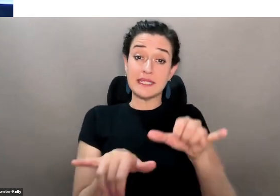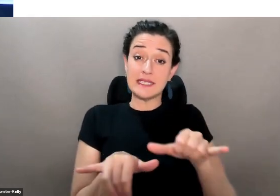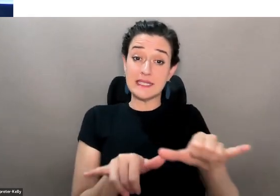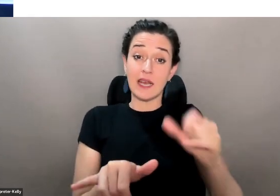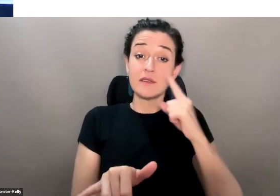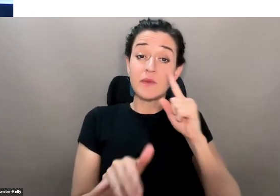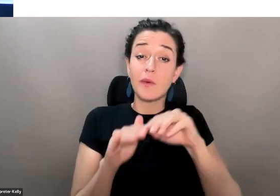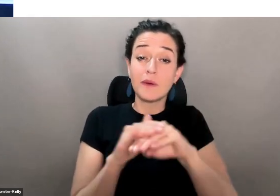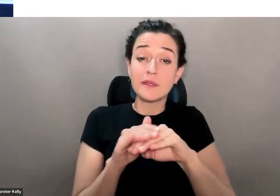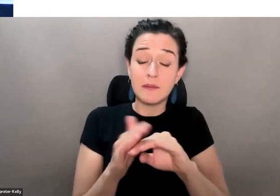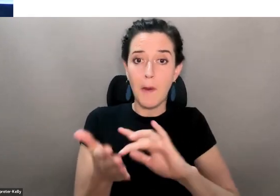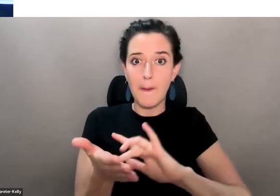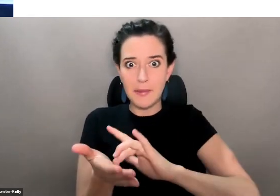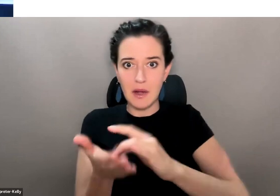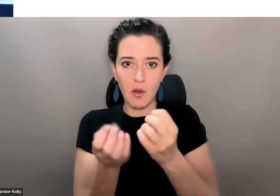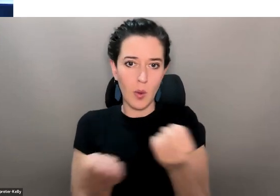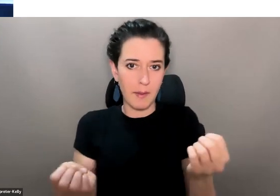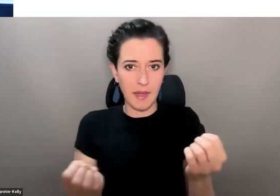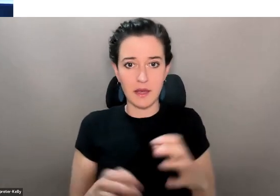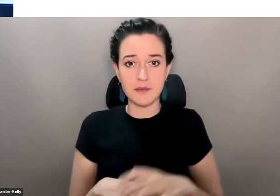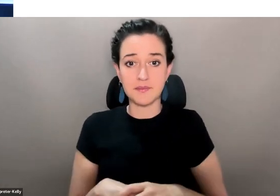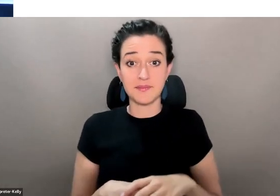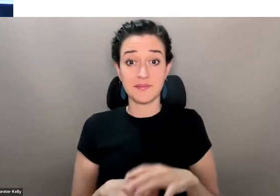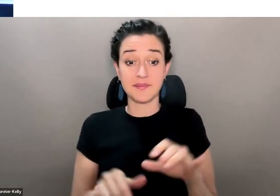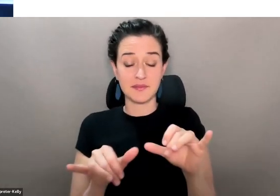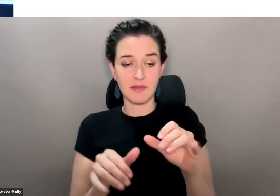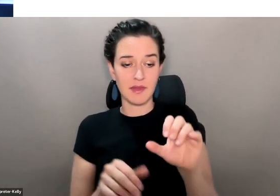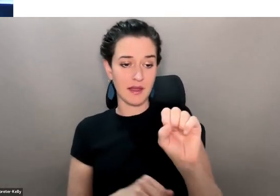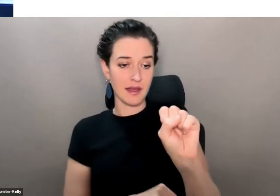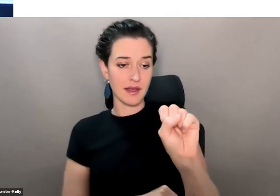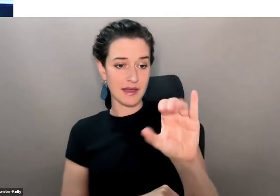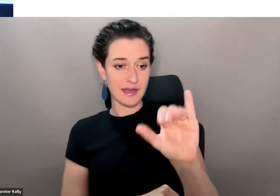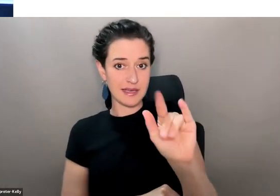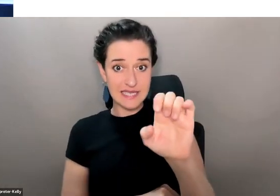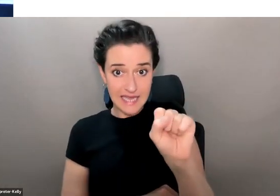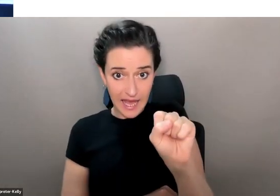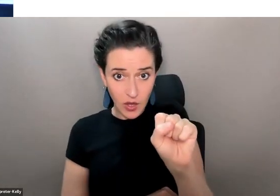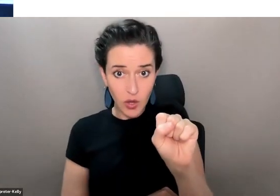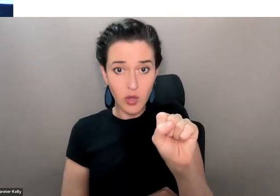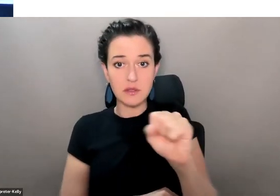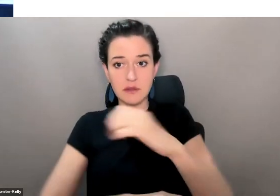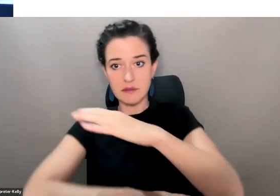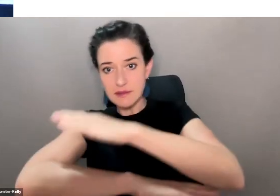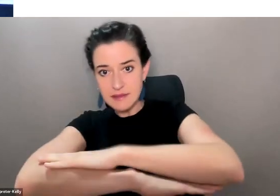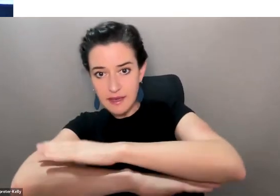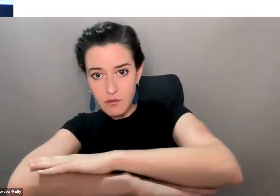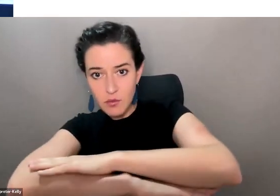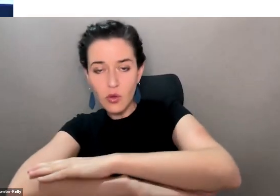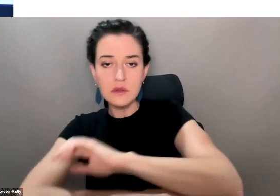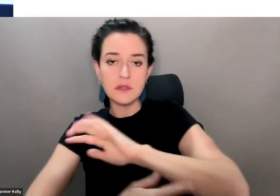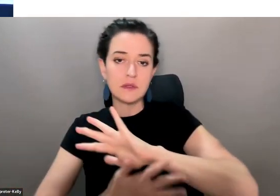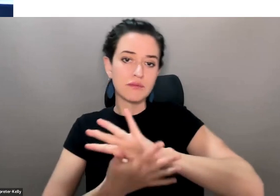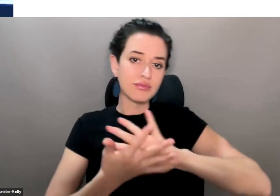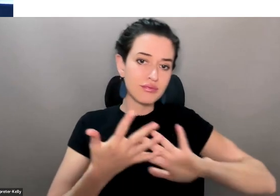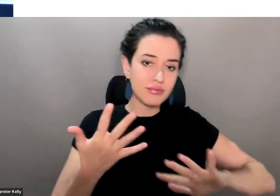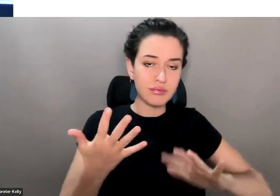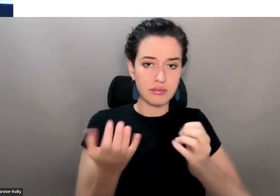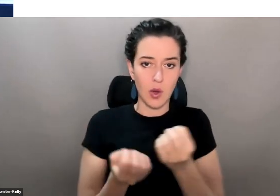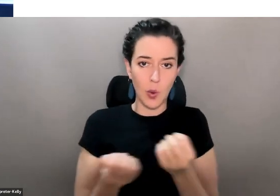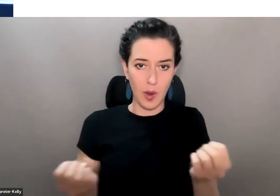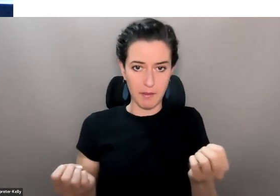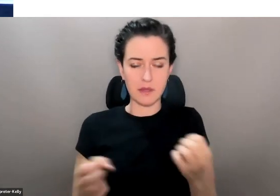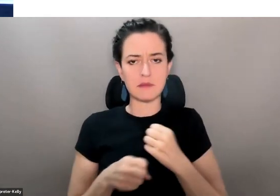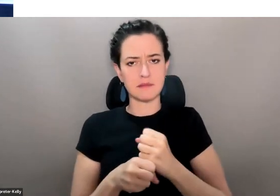things like scales, tables, and other equipment that will allow for healthcare to be